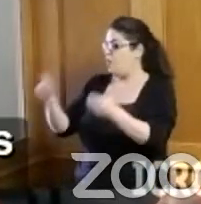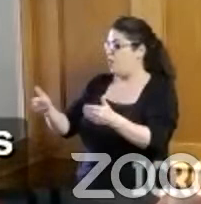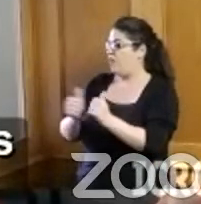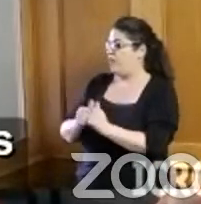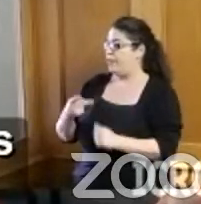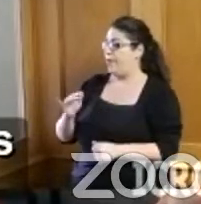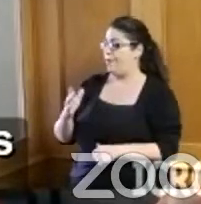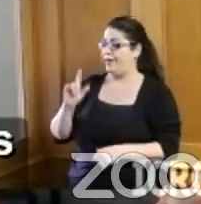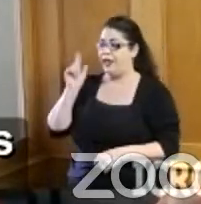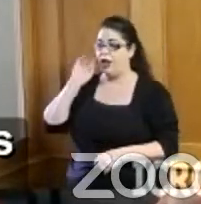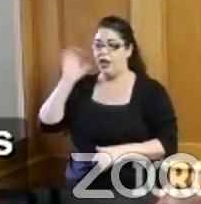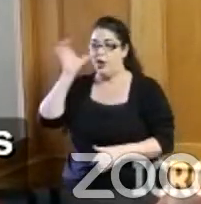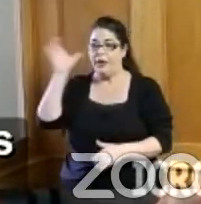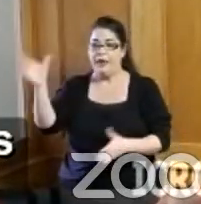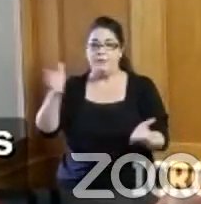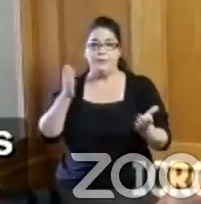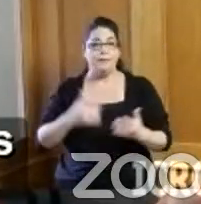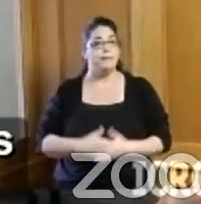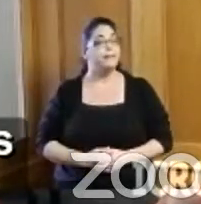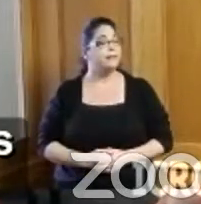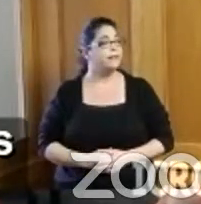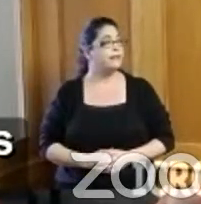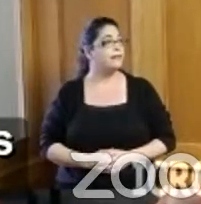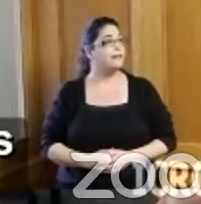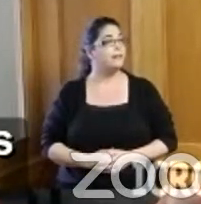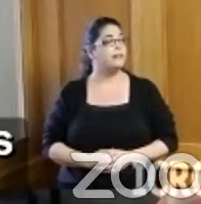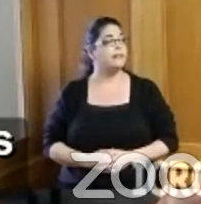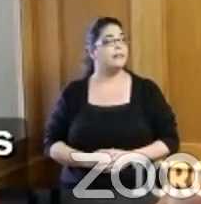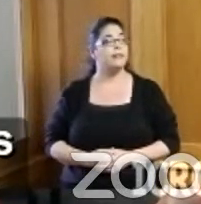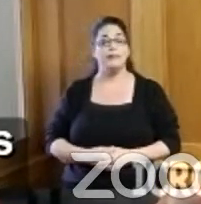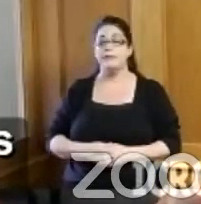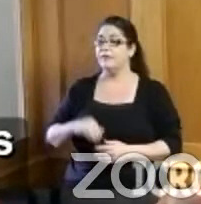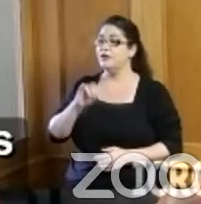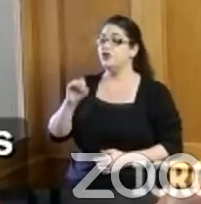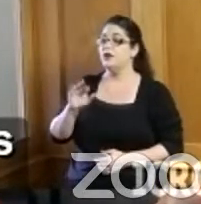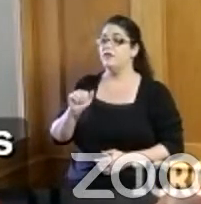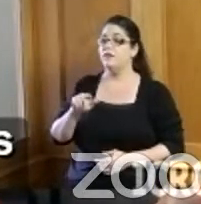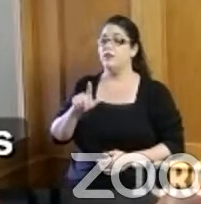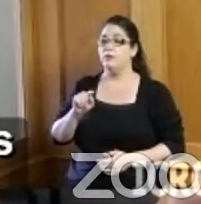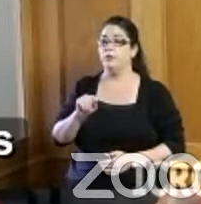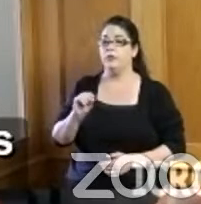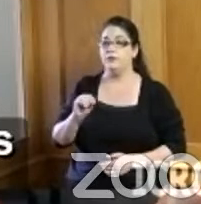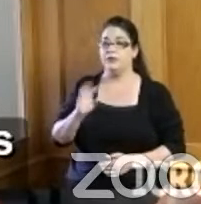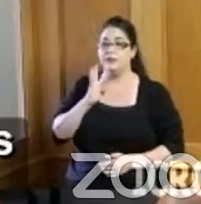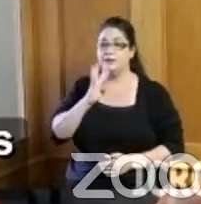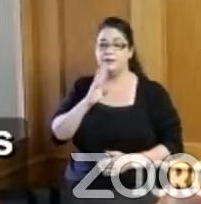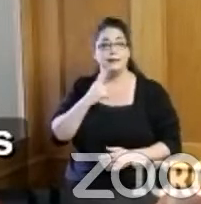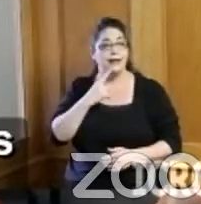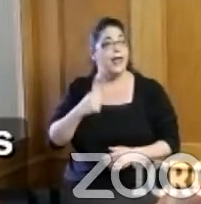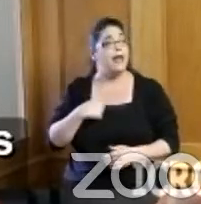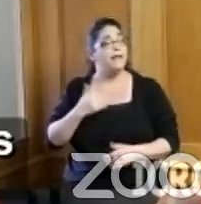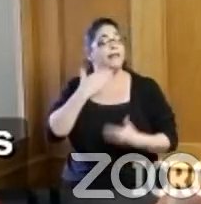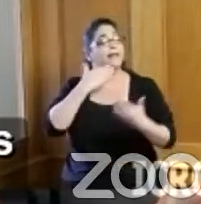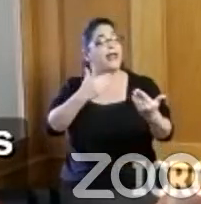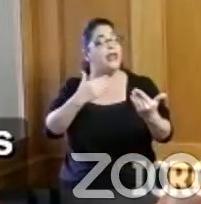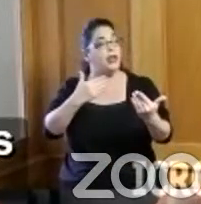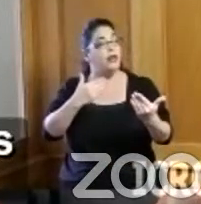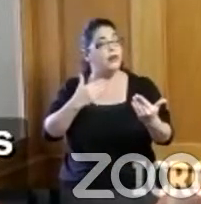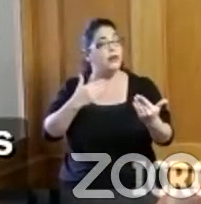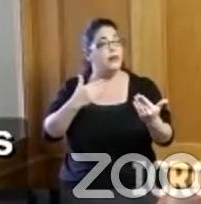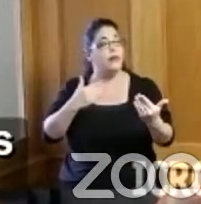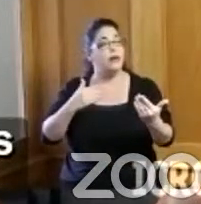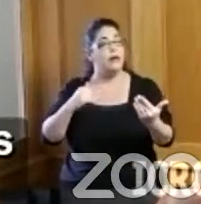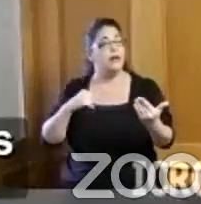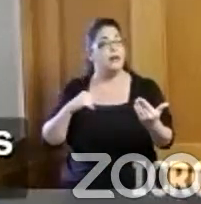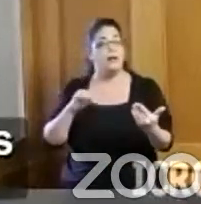public hearing. Thank you. Mm-hmm. Thank you, Madam President and Commissioners. So this would be advancing